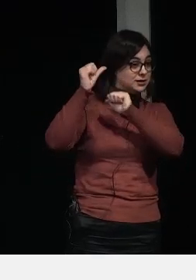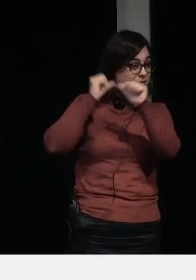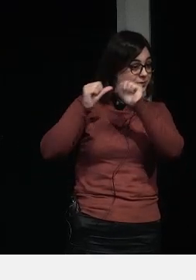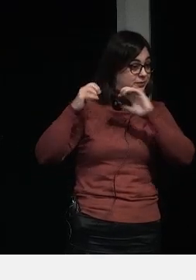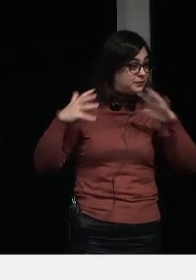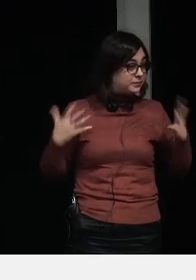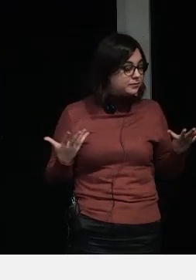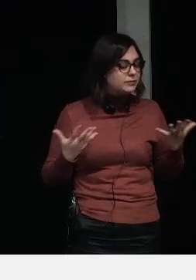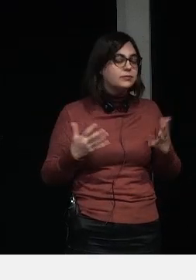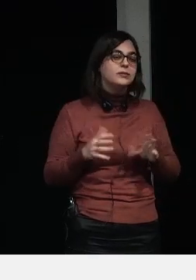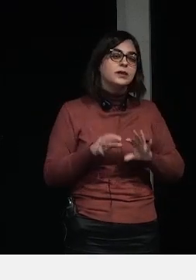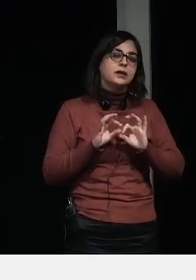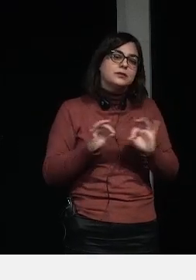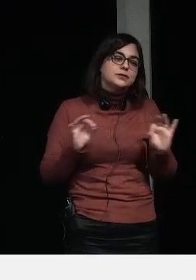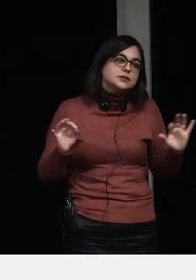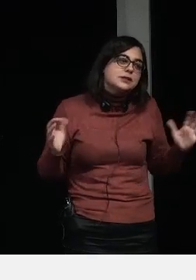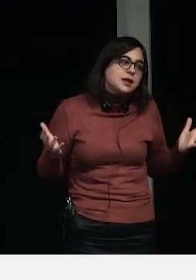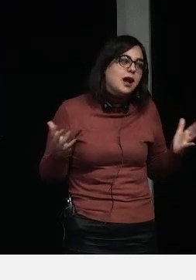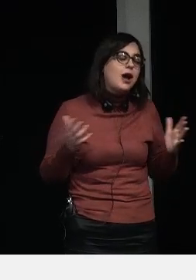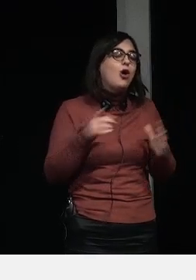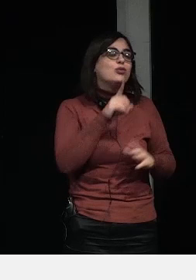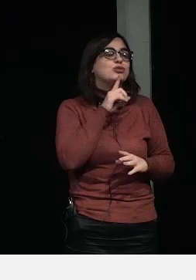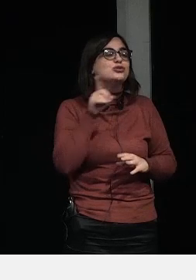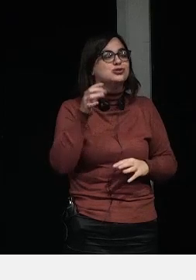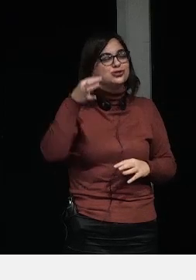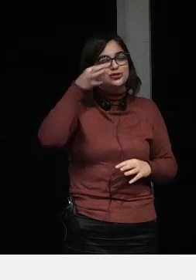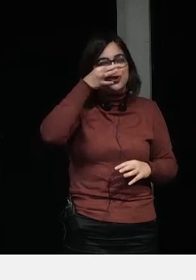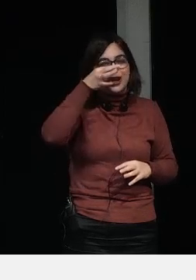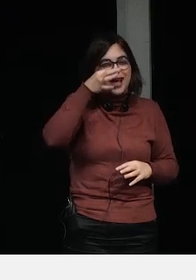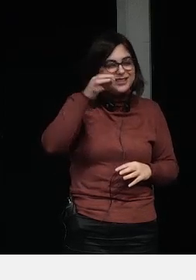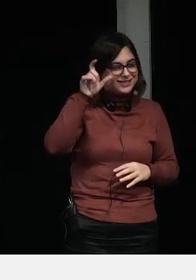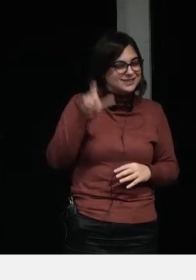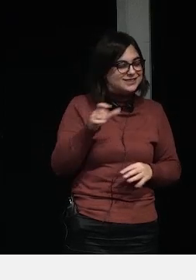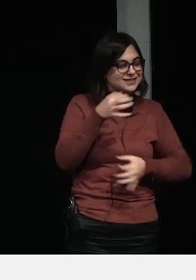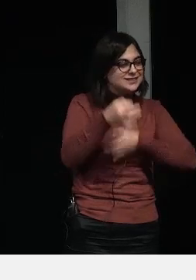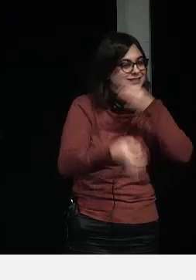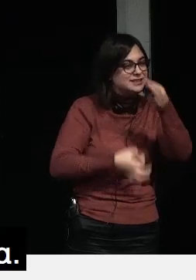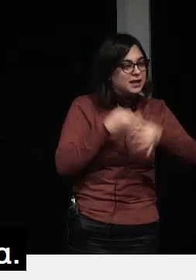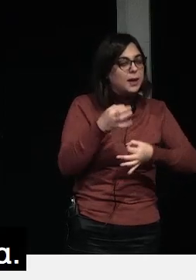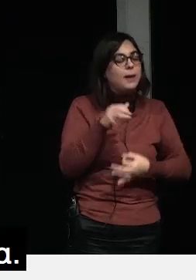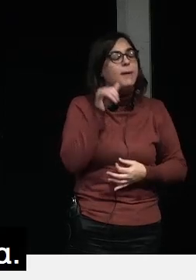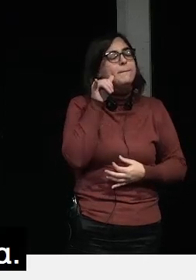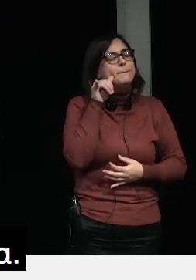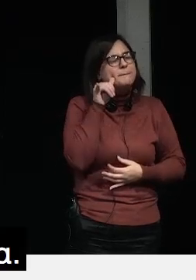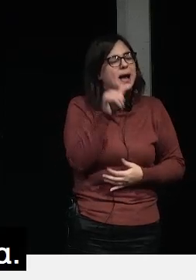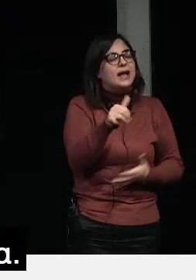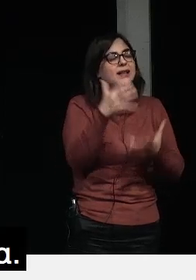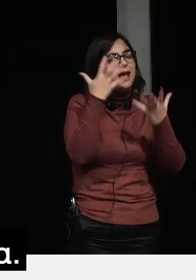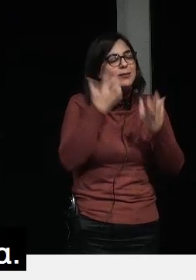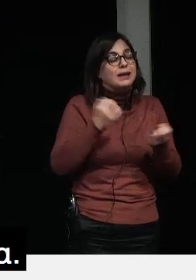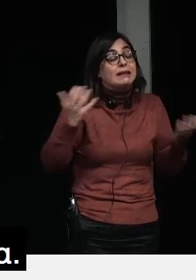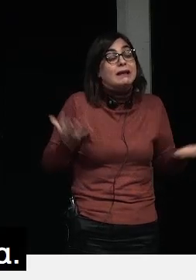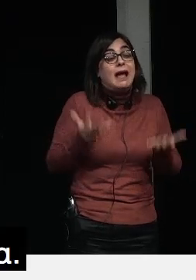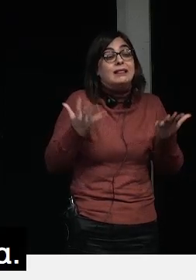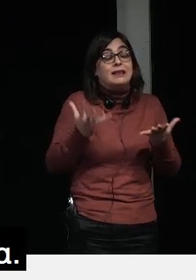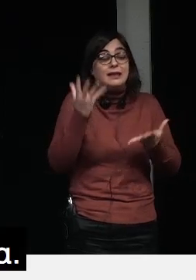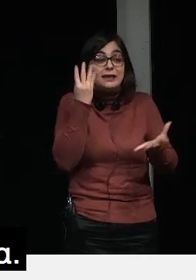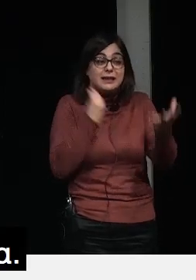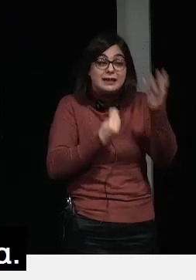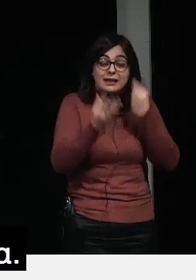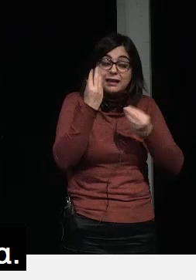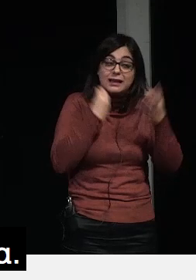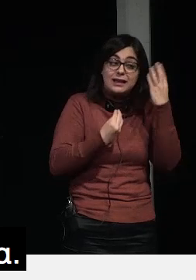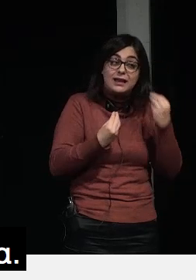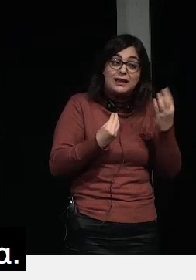know everything, just as Socrates said. There is always something to learn, but I am confident that the foundation of